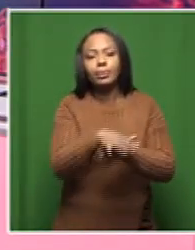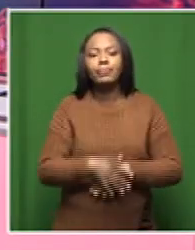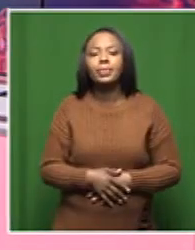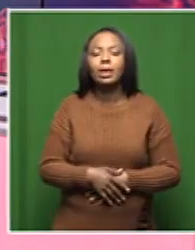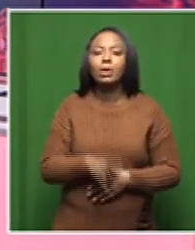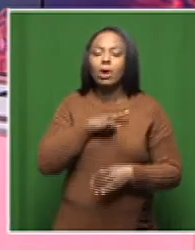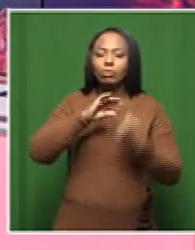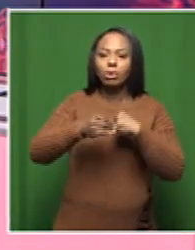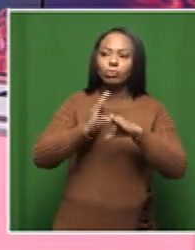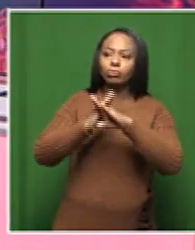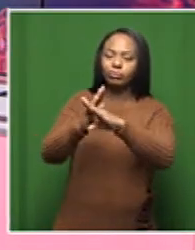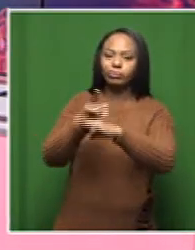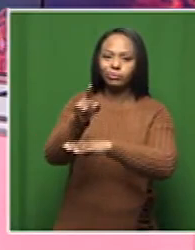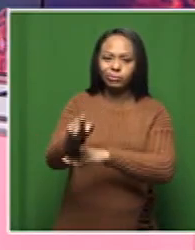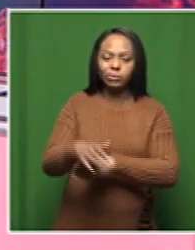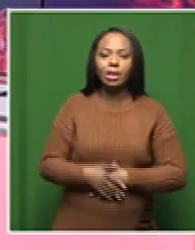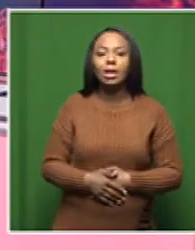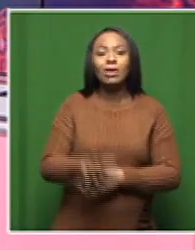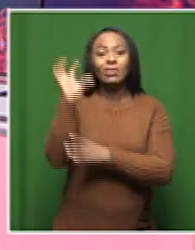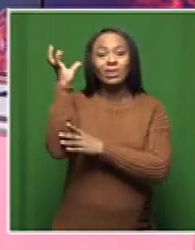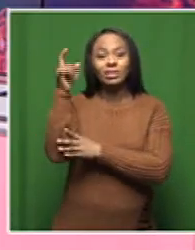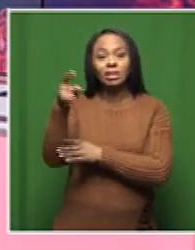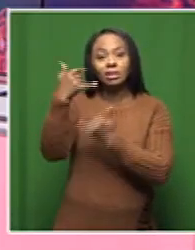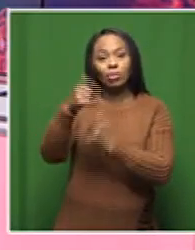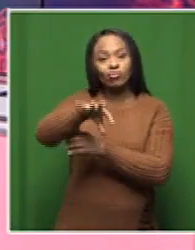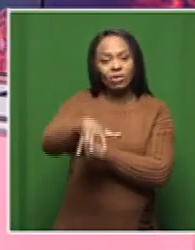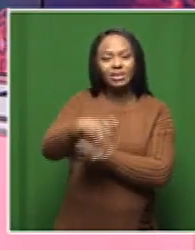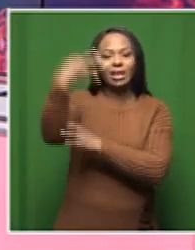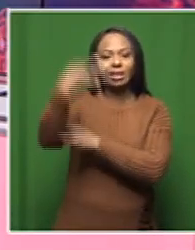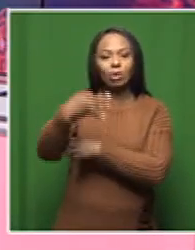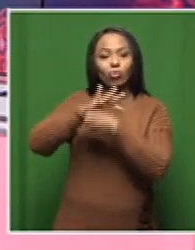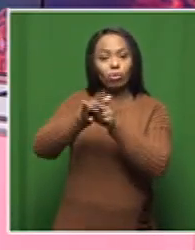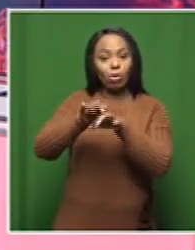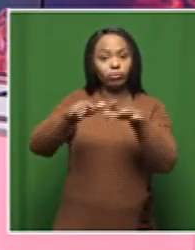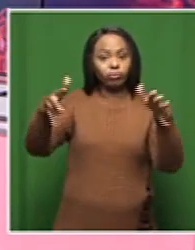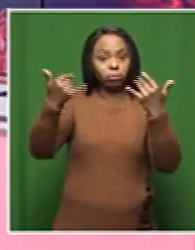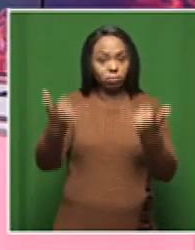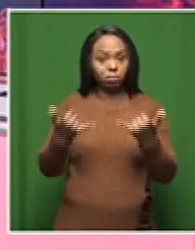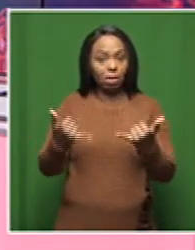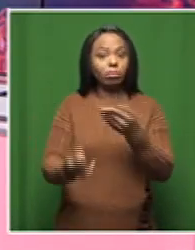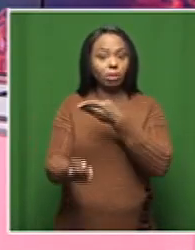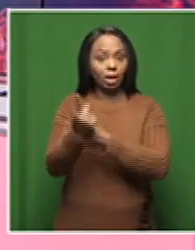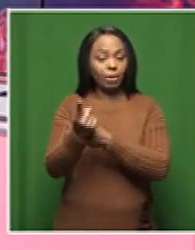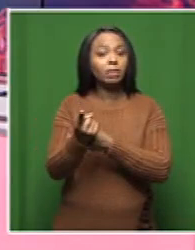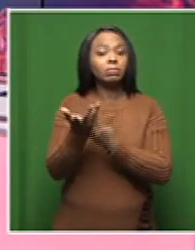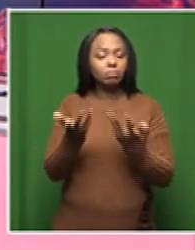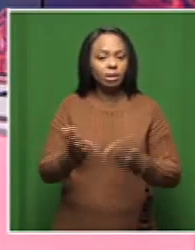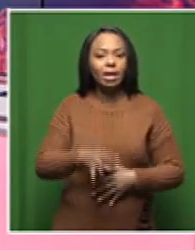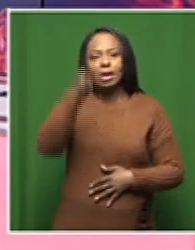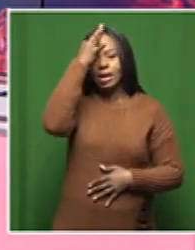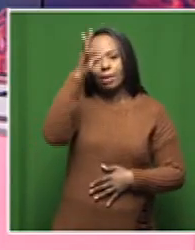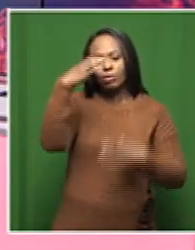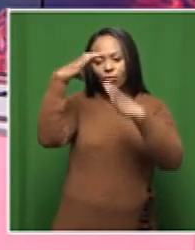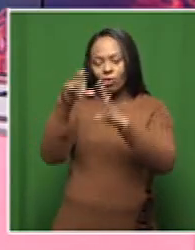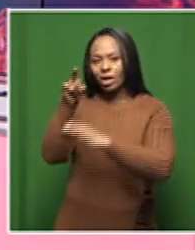is now on the third wave of the COVID pandemic, and government is focusing on the response in the